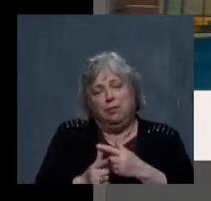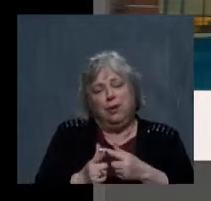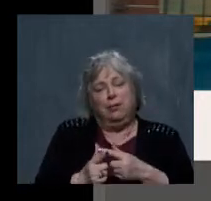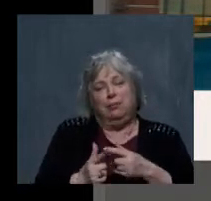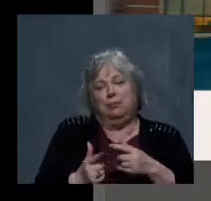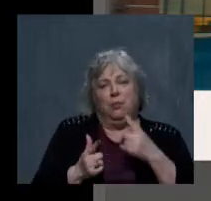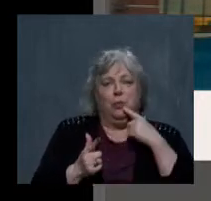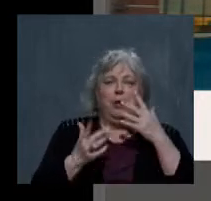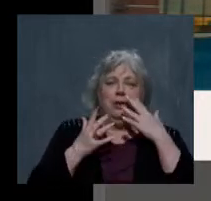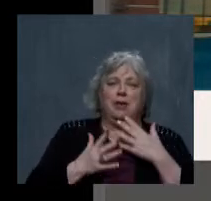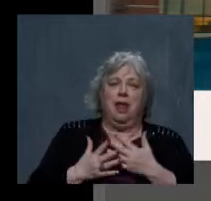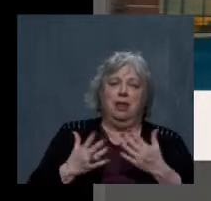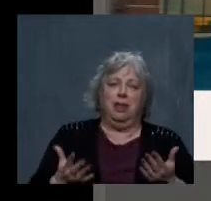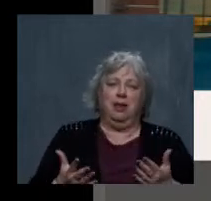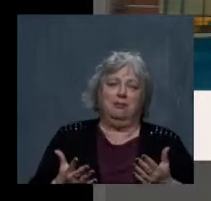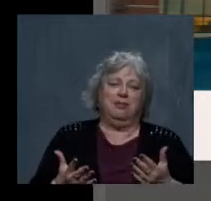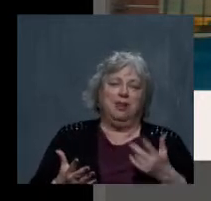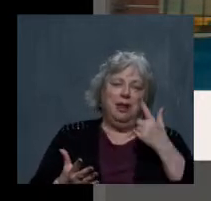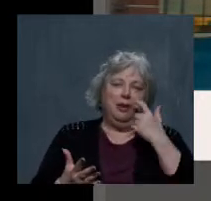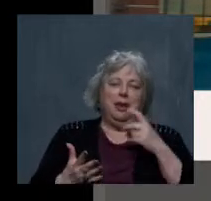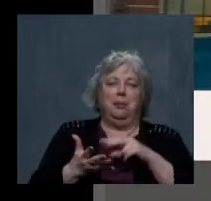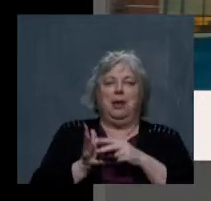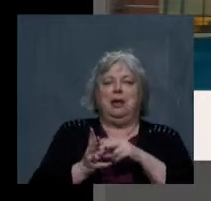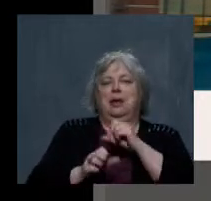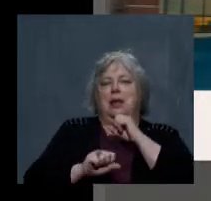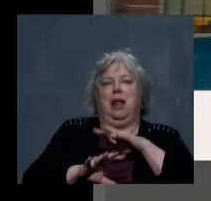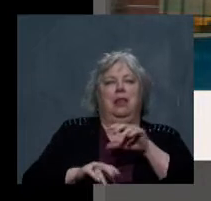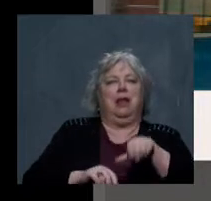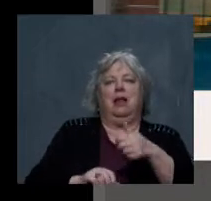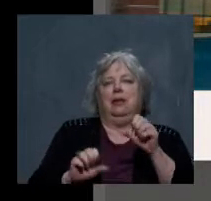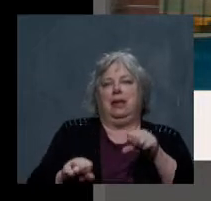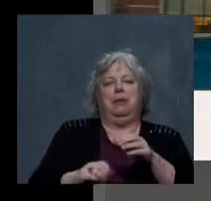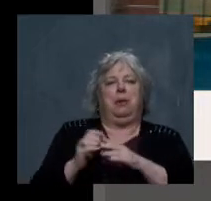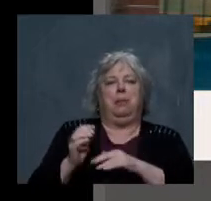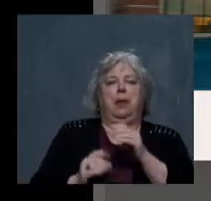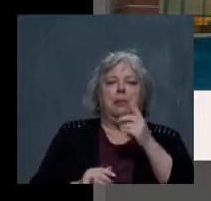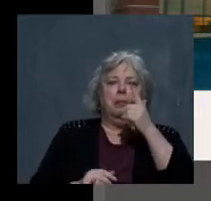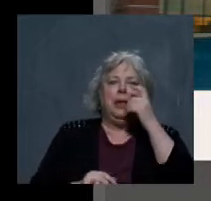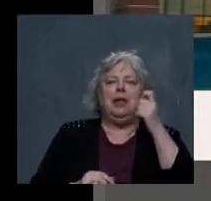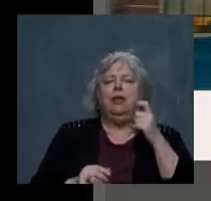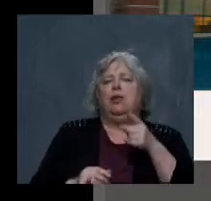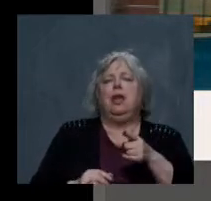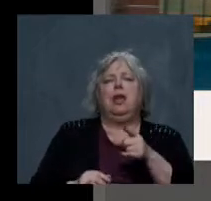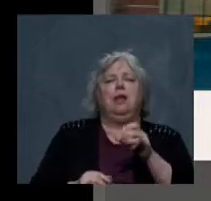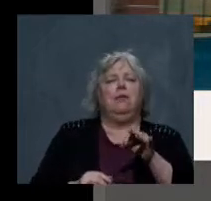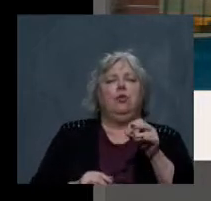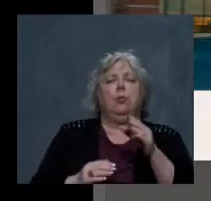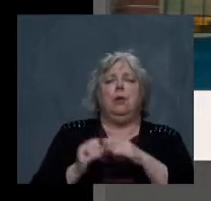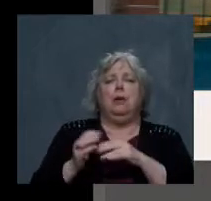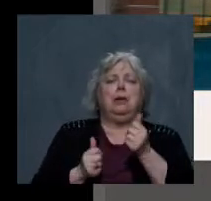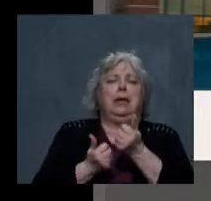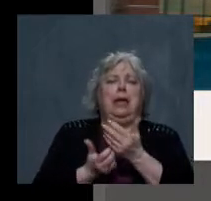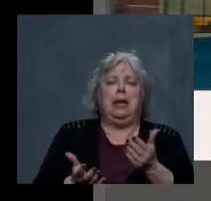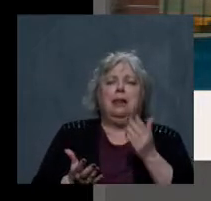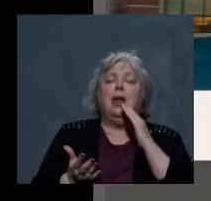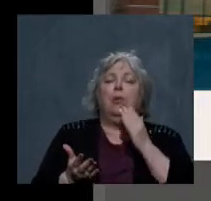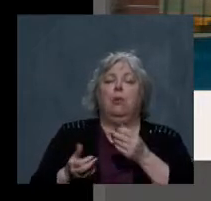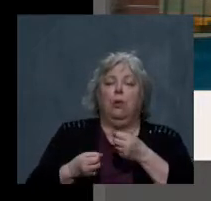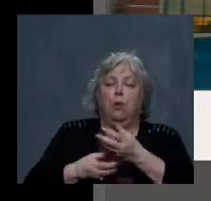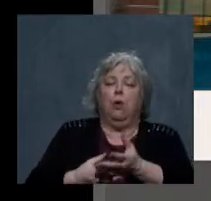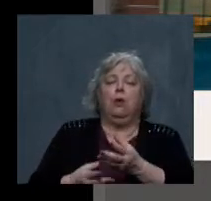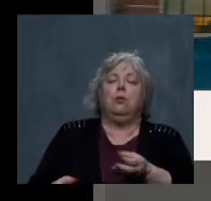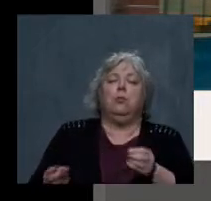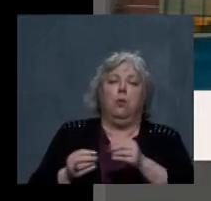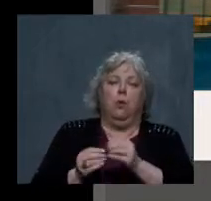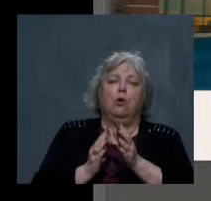to be really a sad thing for Little Rock, because that means nothing else can be built out there, because anything that's built is going to bring traffic to the area. And we